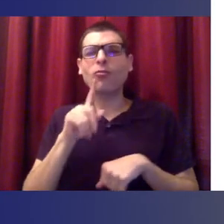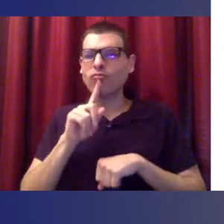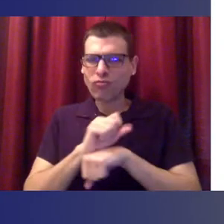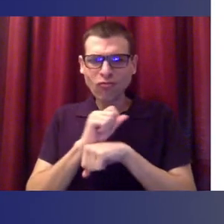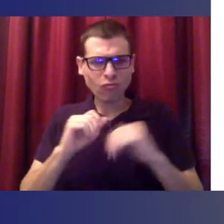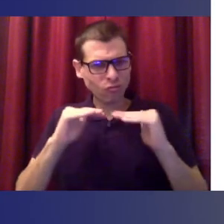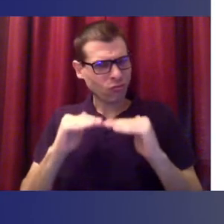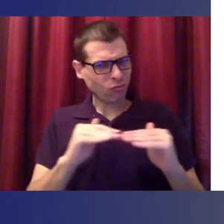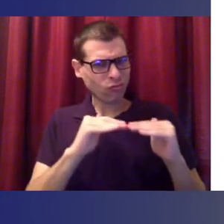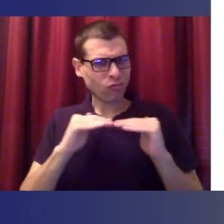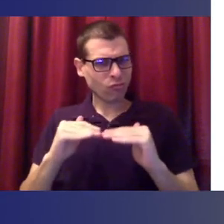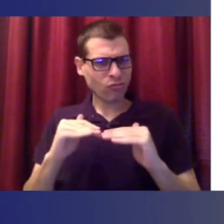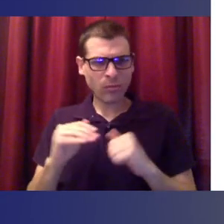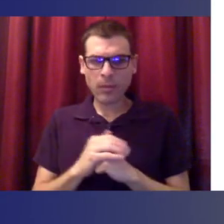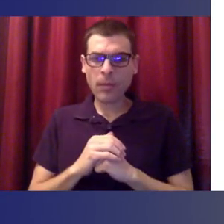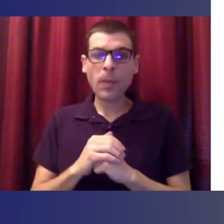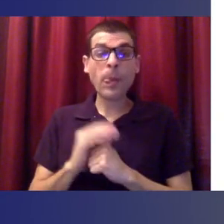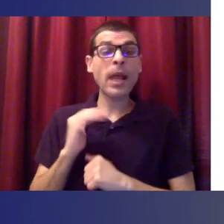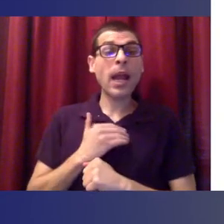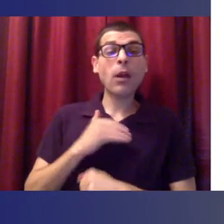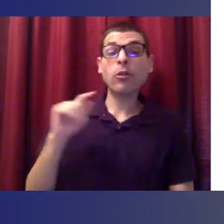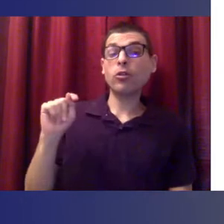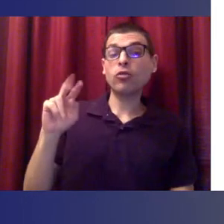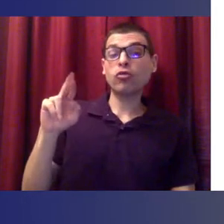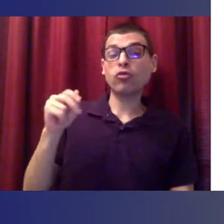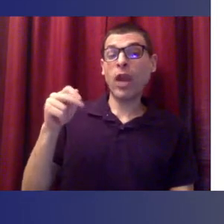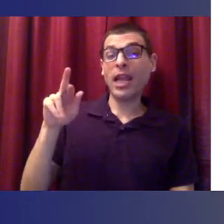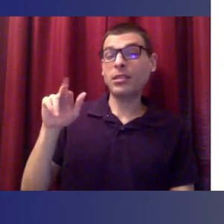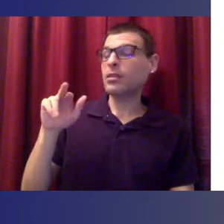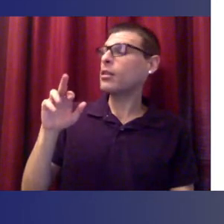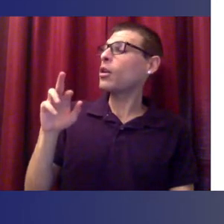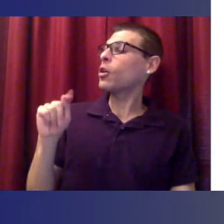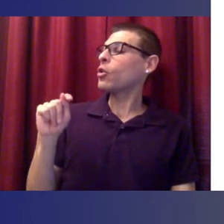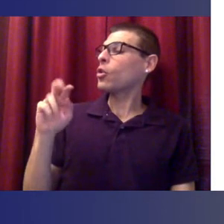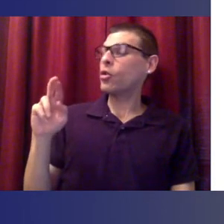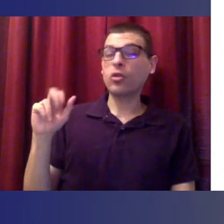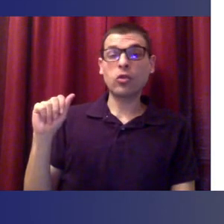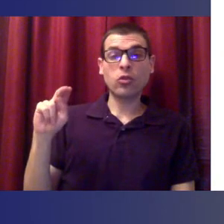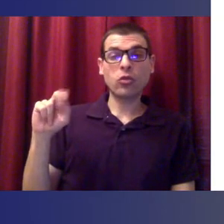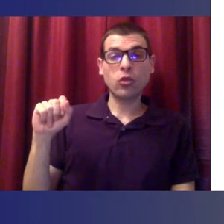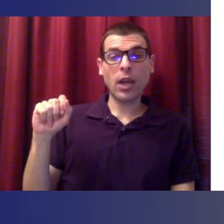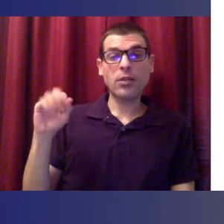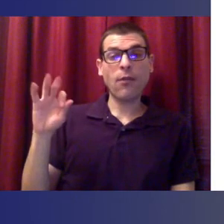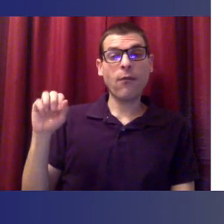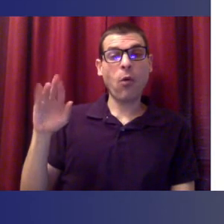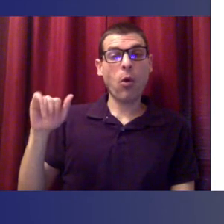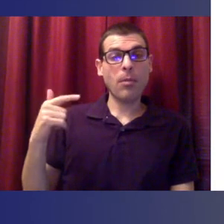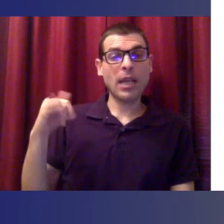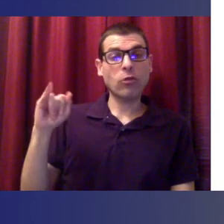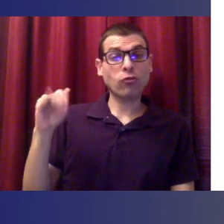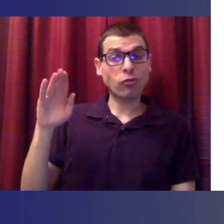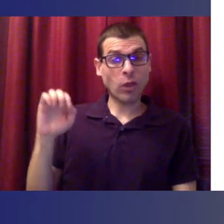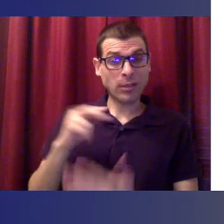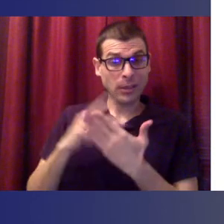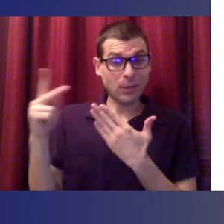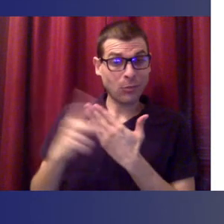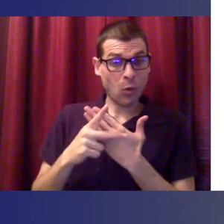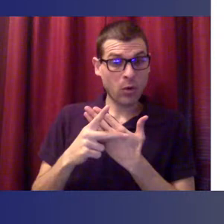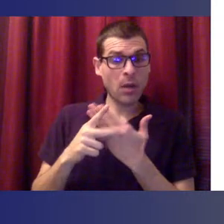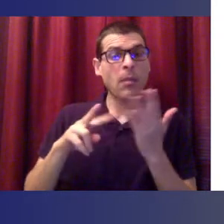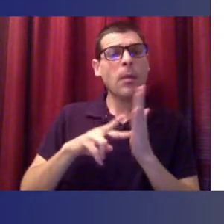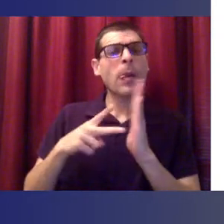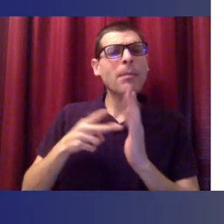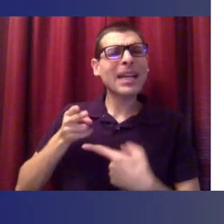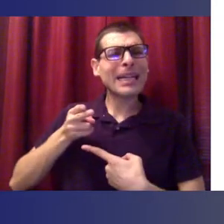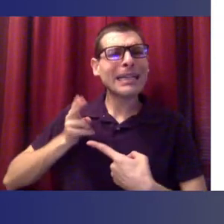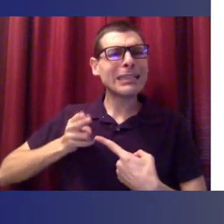Transforming Justice Initiative to envision and implement a new model of public safety that is decoupled from the history of